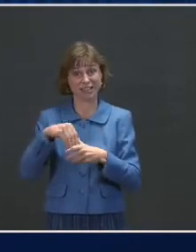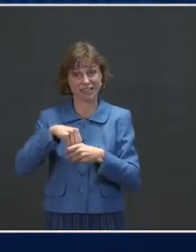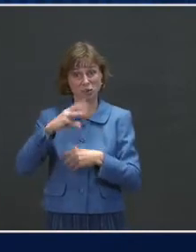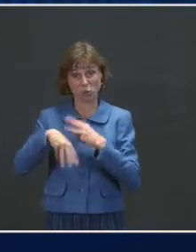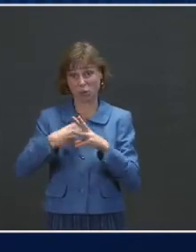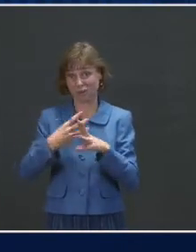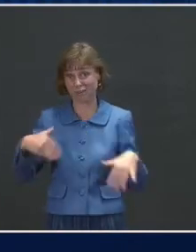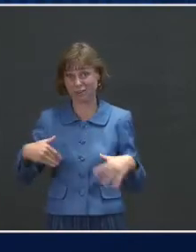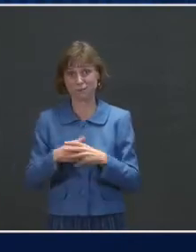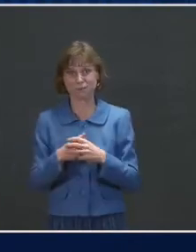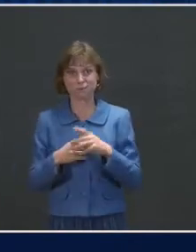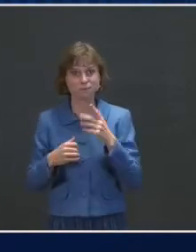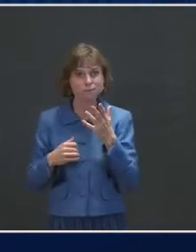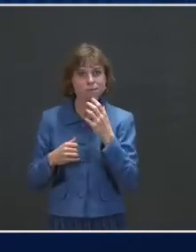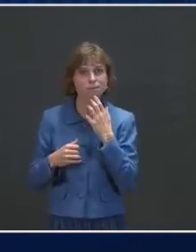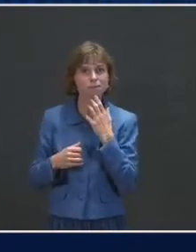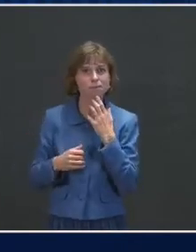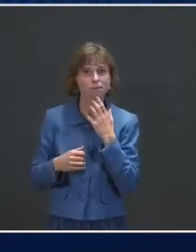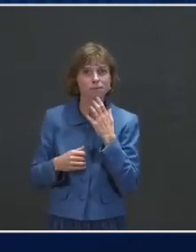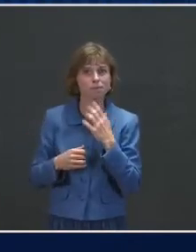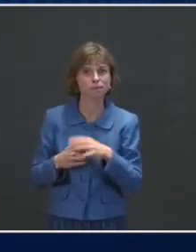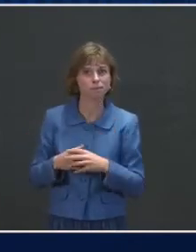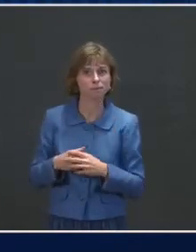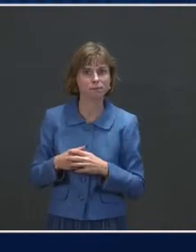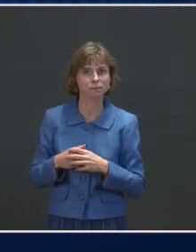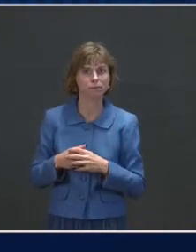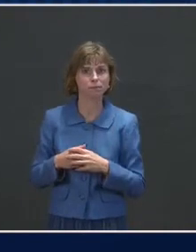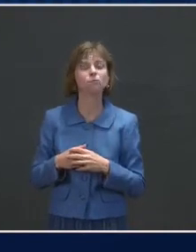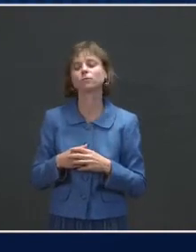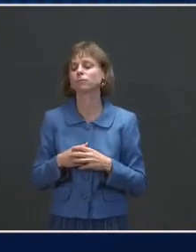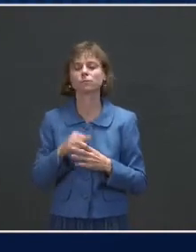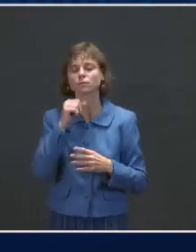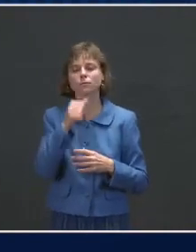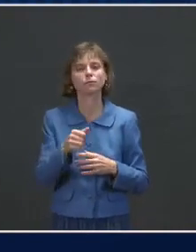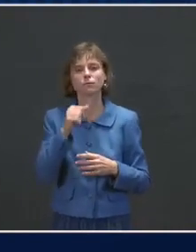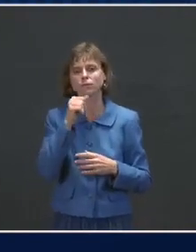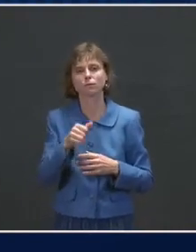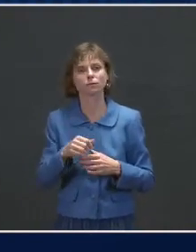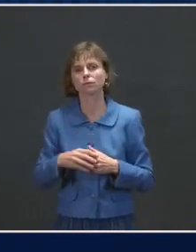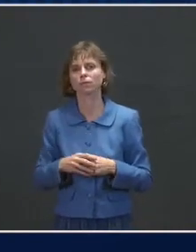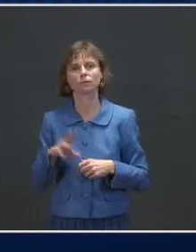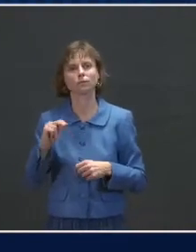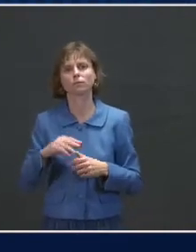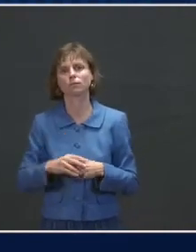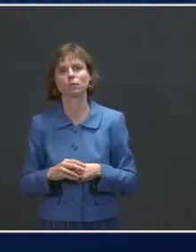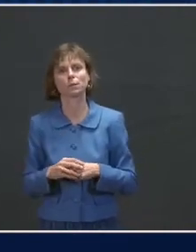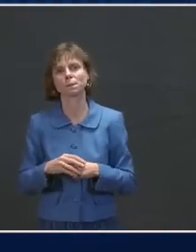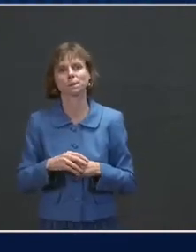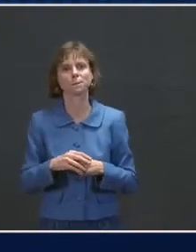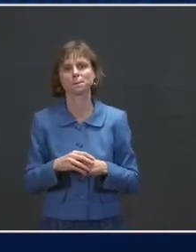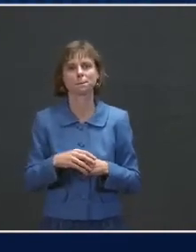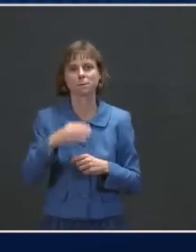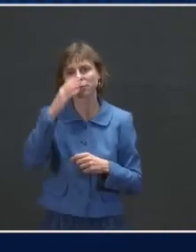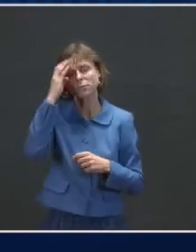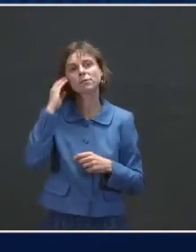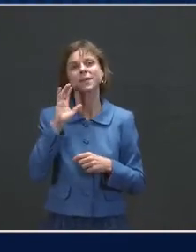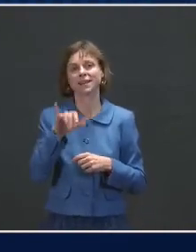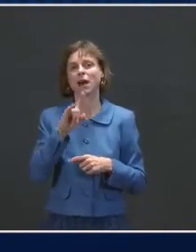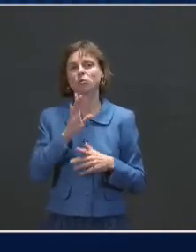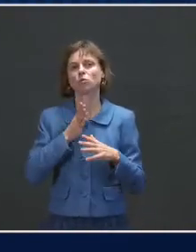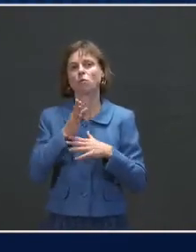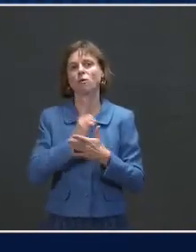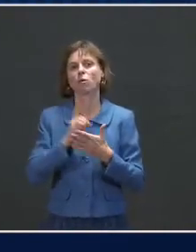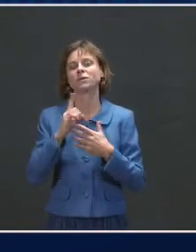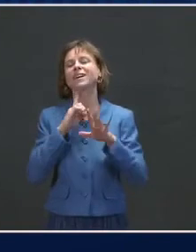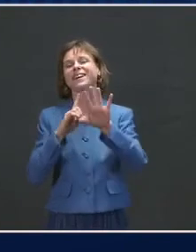who is somebody who is not quite an ally. Certainly not. And that was more than a week ago at this point.